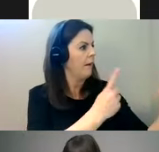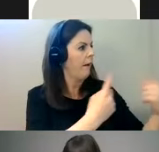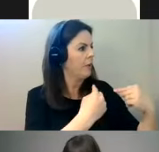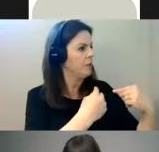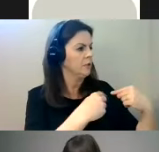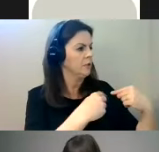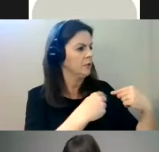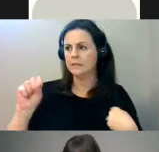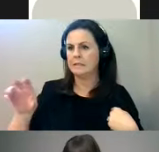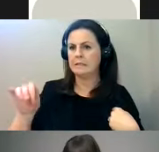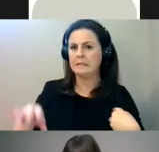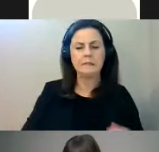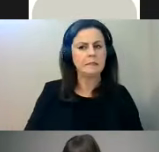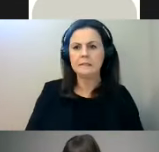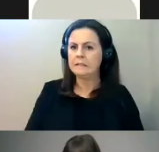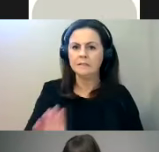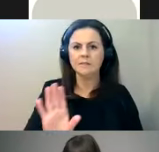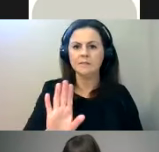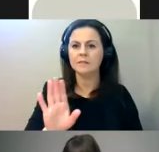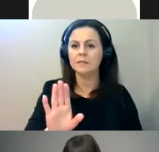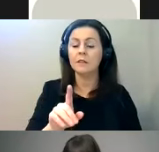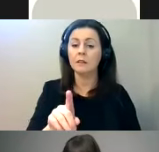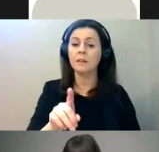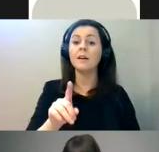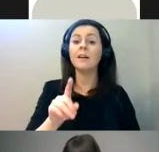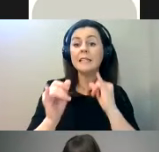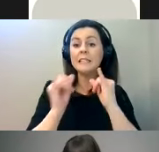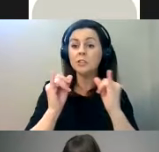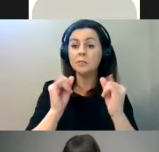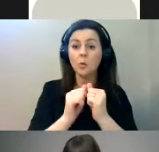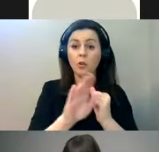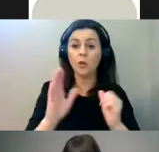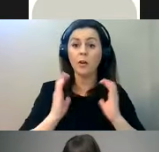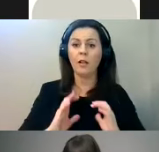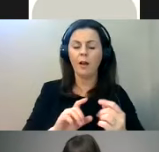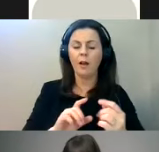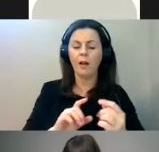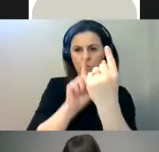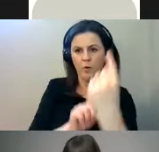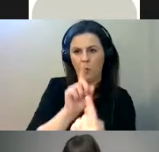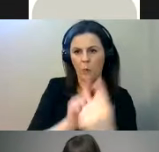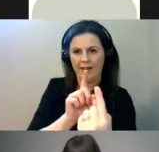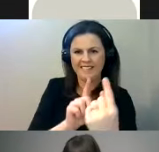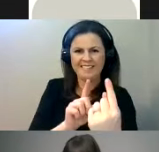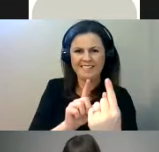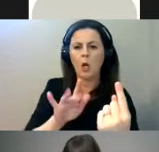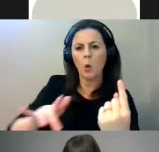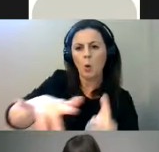person. Try and interview the client alone. Ask if there's anyone else. Try and